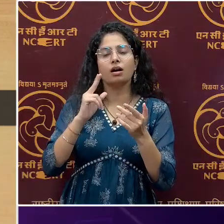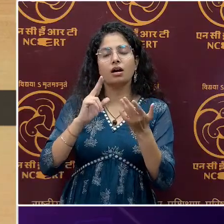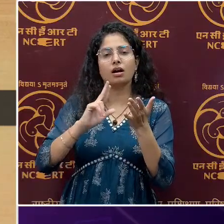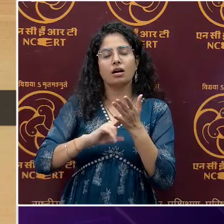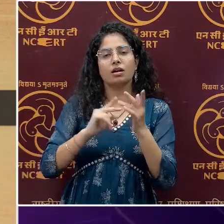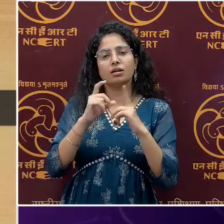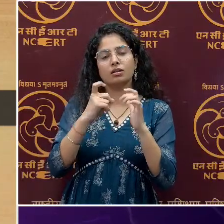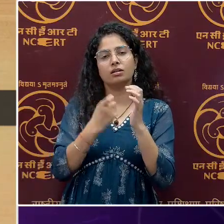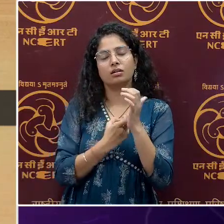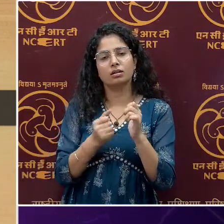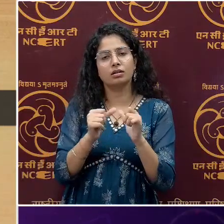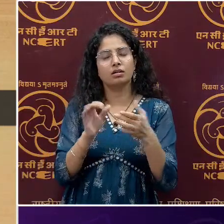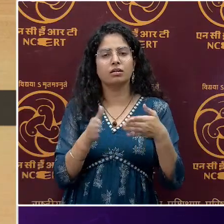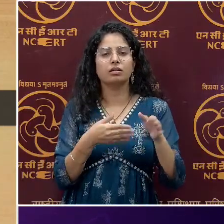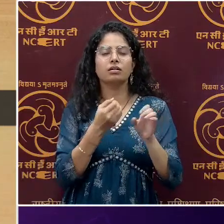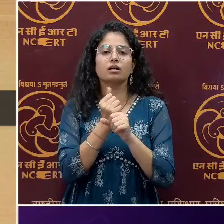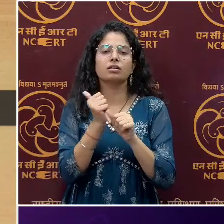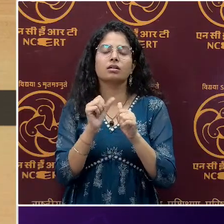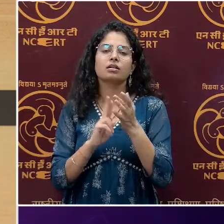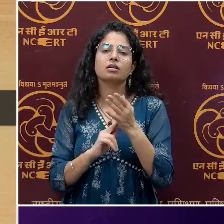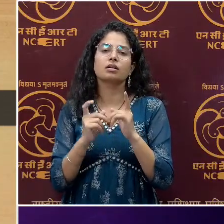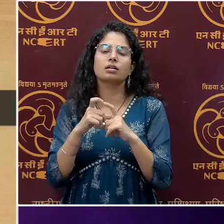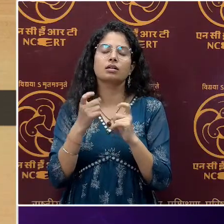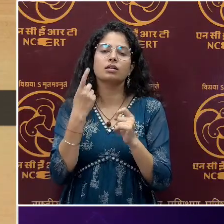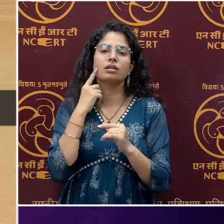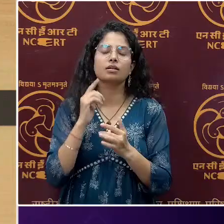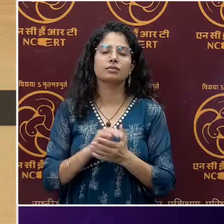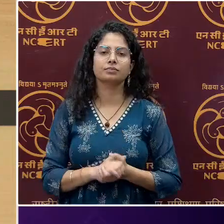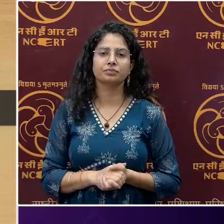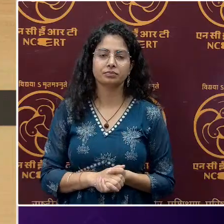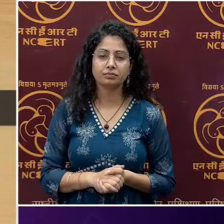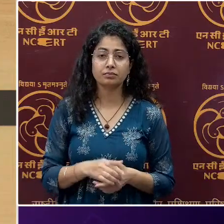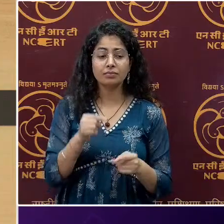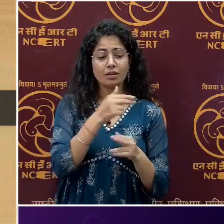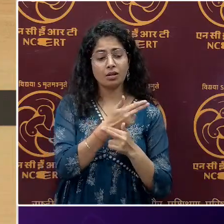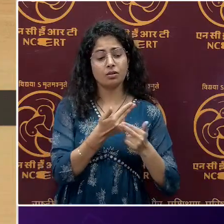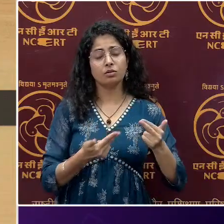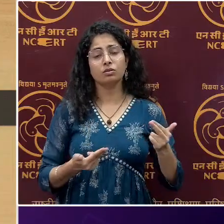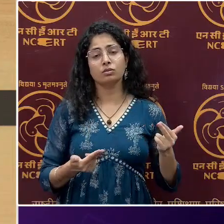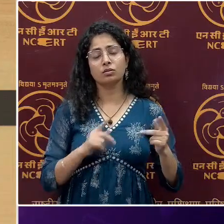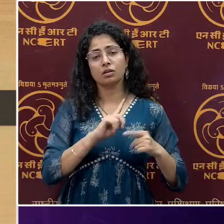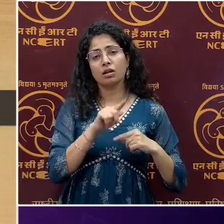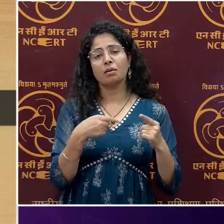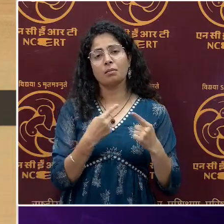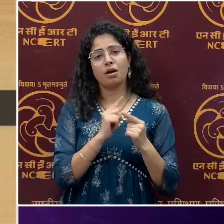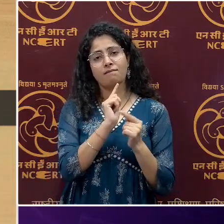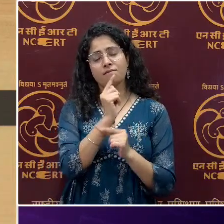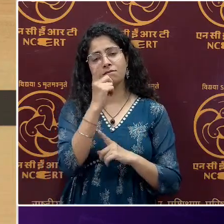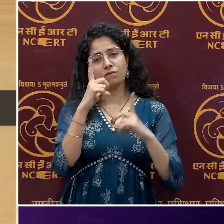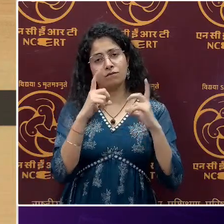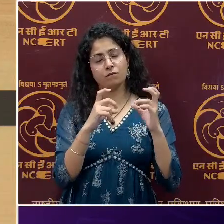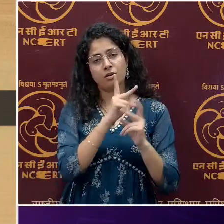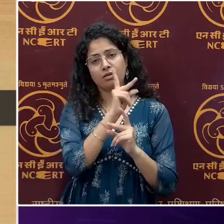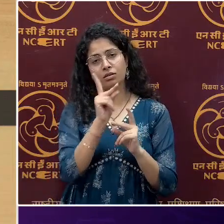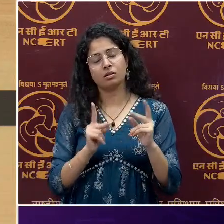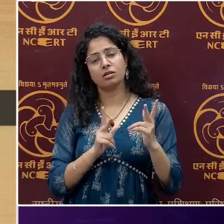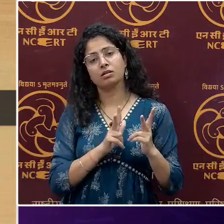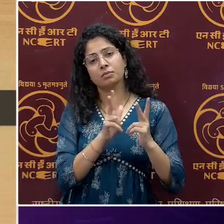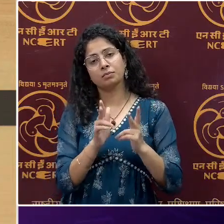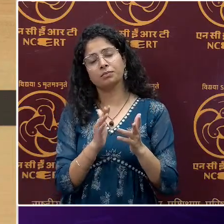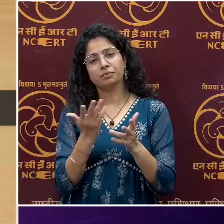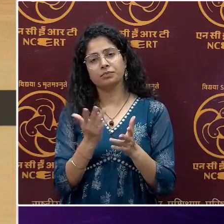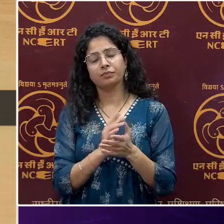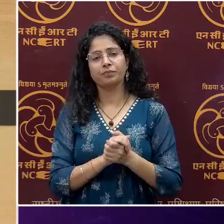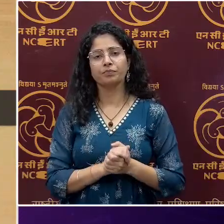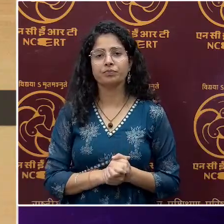and lot of people in picture too. True. So this story of the very first picture and the second picture tells us that